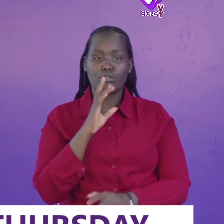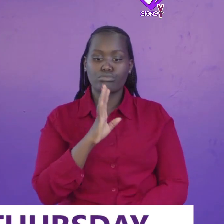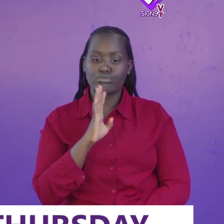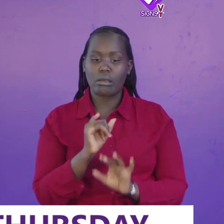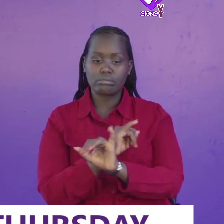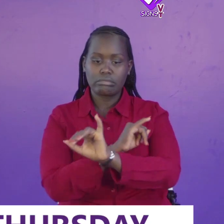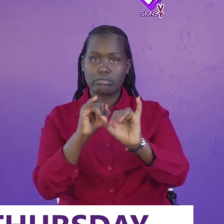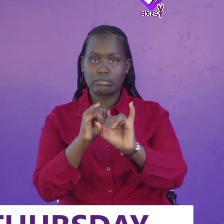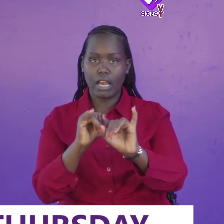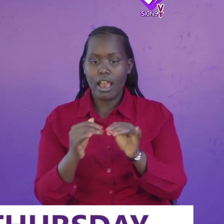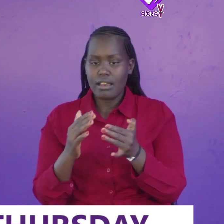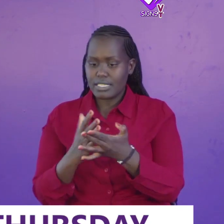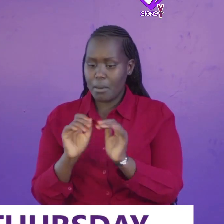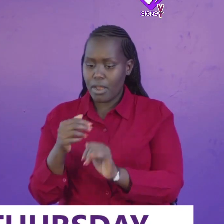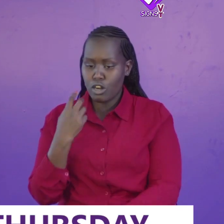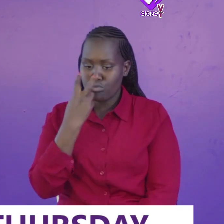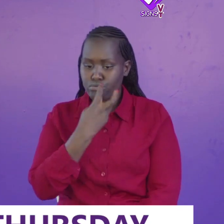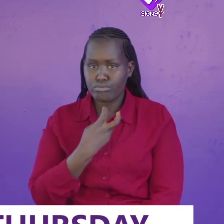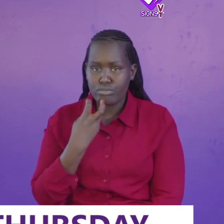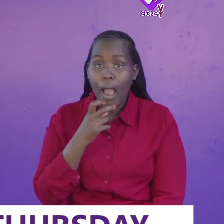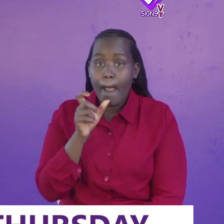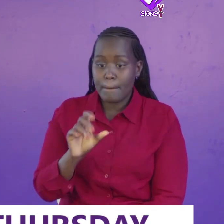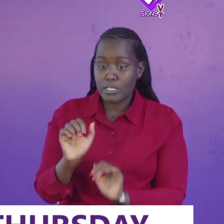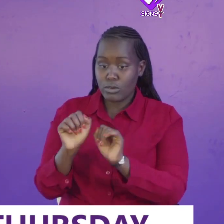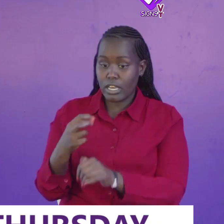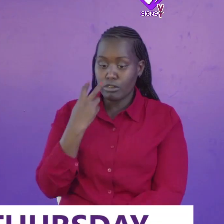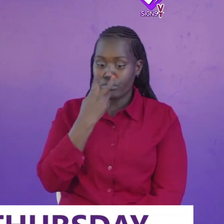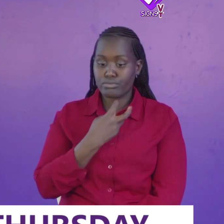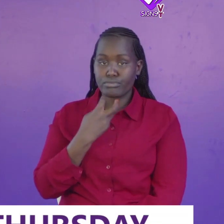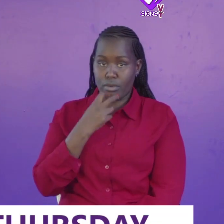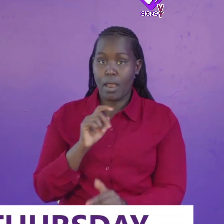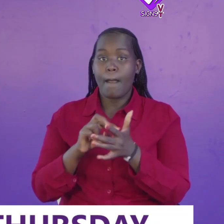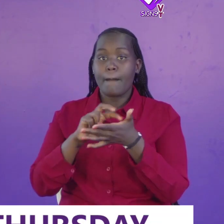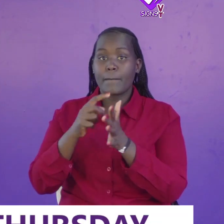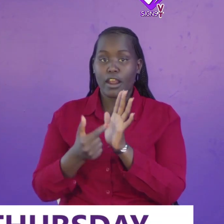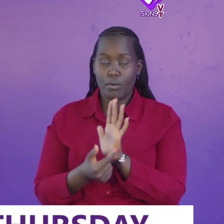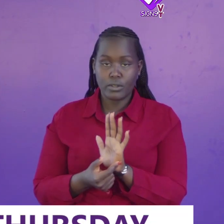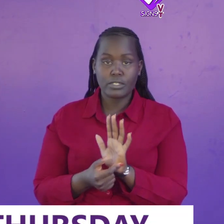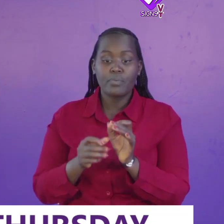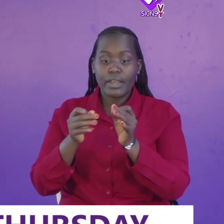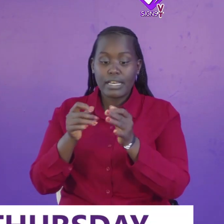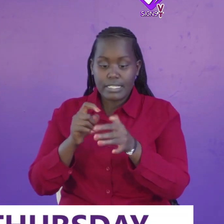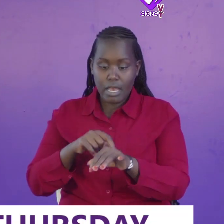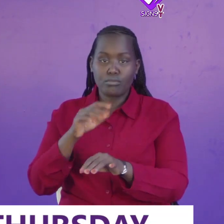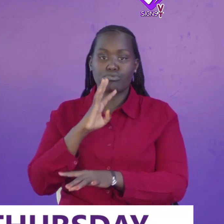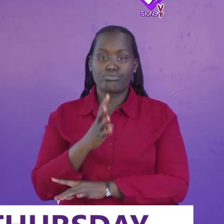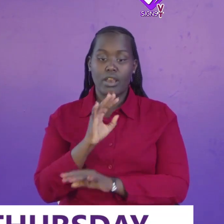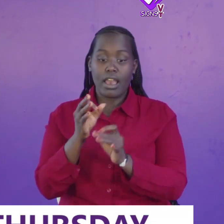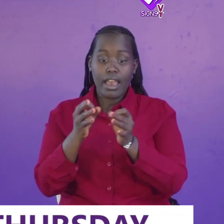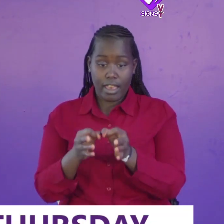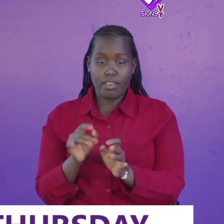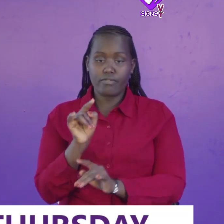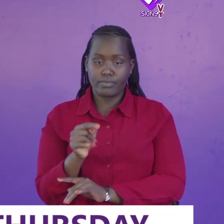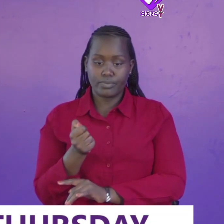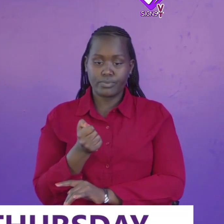want. Mostly unapatanga the person can lip read. That is kumaanisha as you speak, if she or